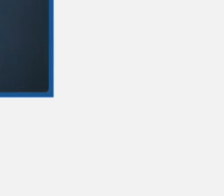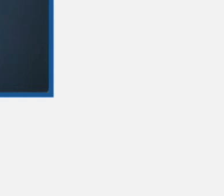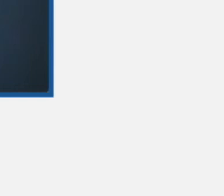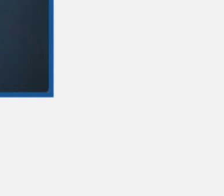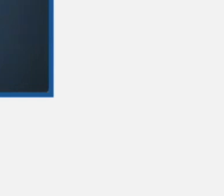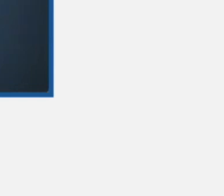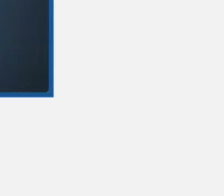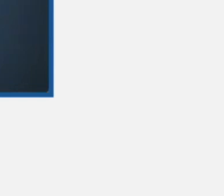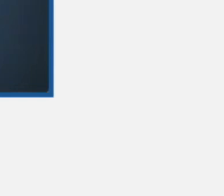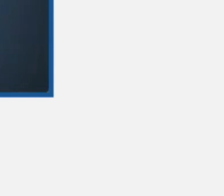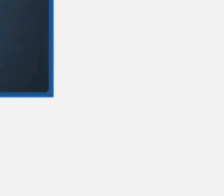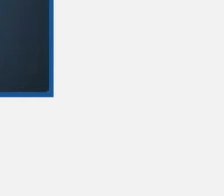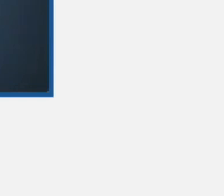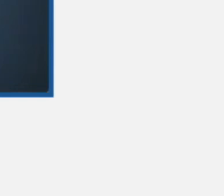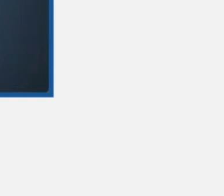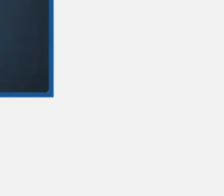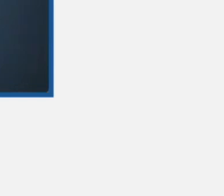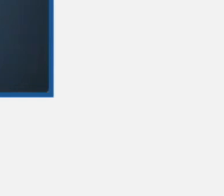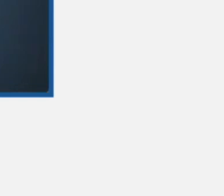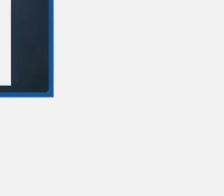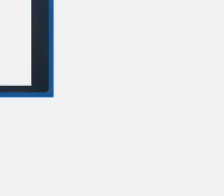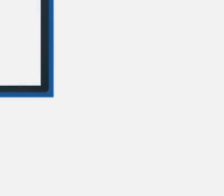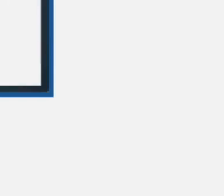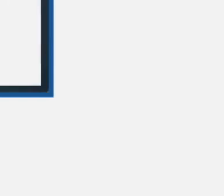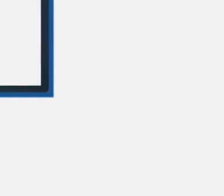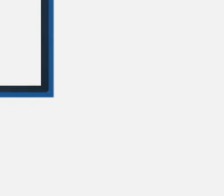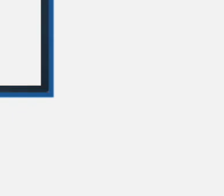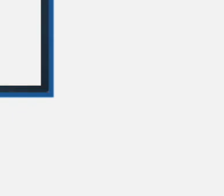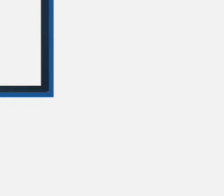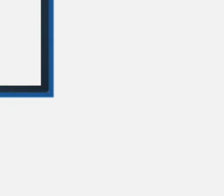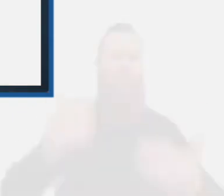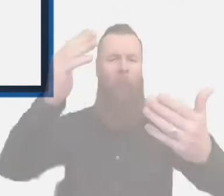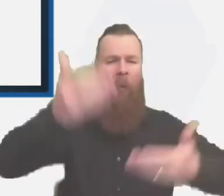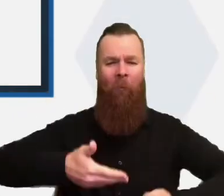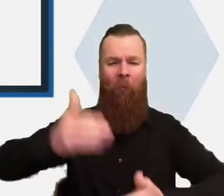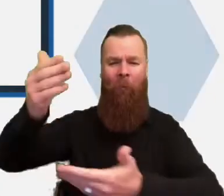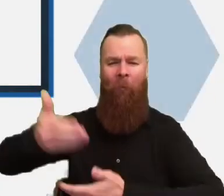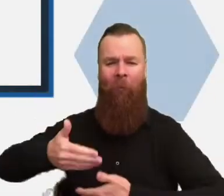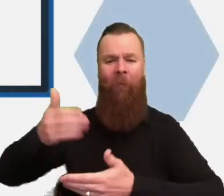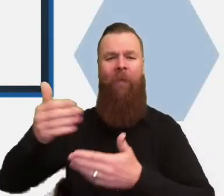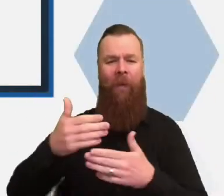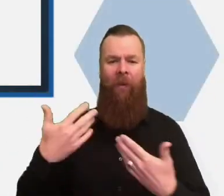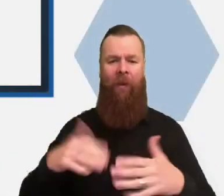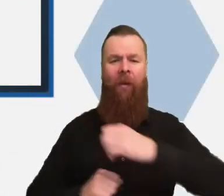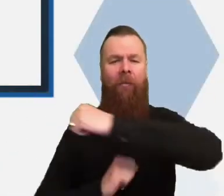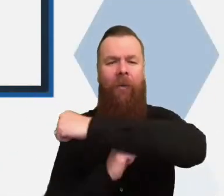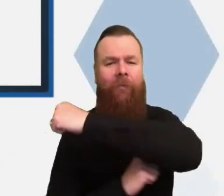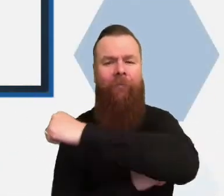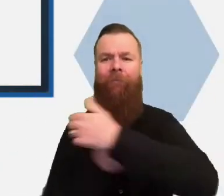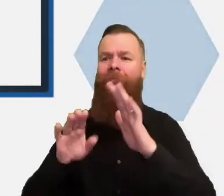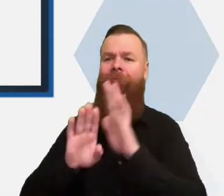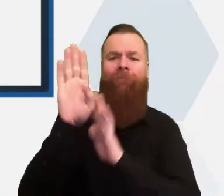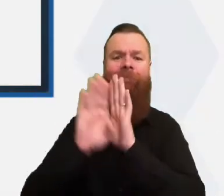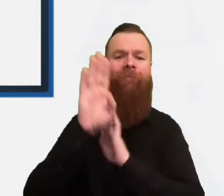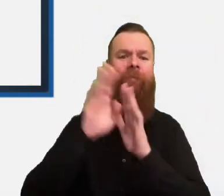Good day, everyone. Welcome to Enhancing the Resilience of Infrastructure presentation for the 7th Regional Platform for Disaster